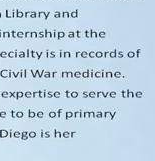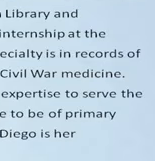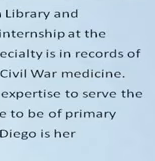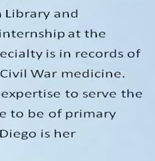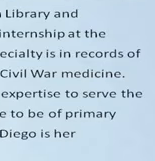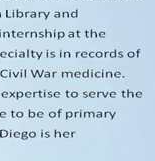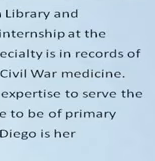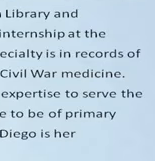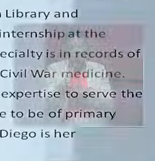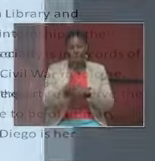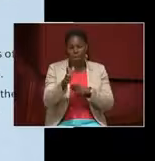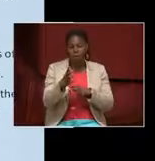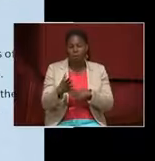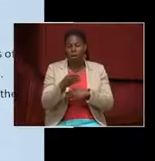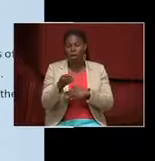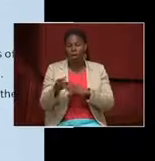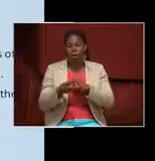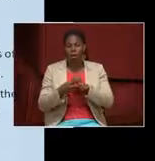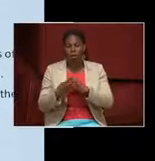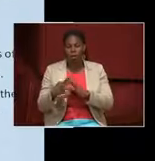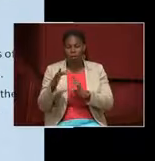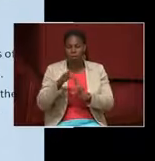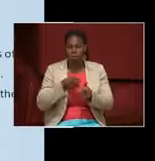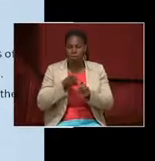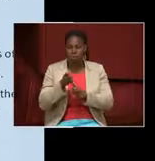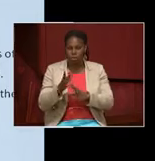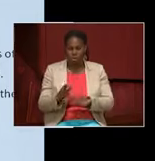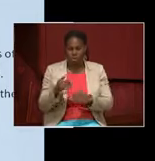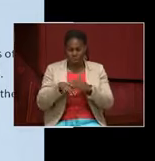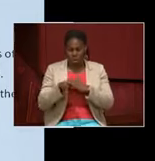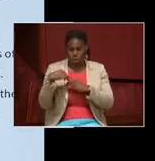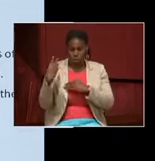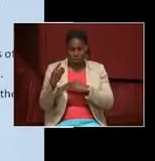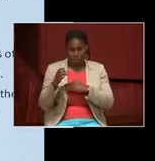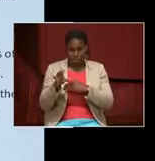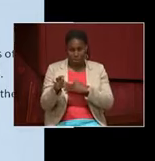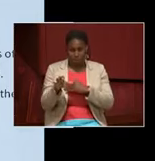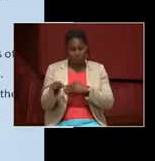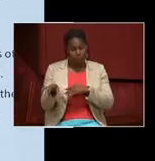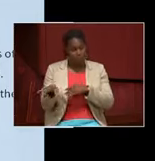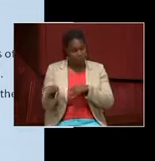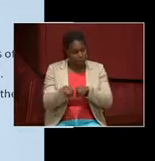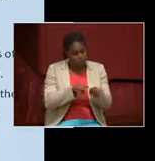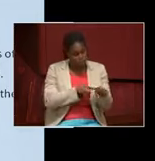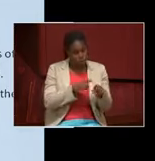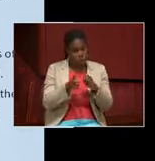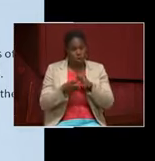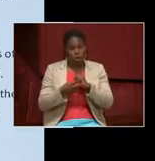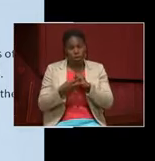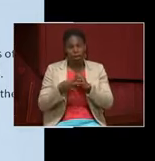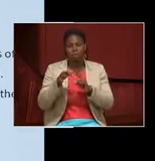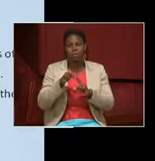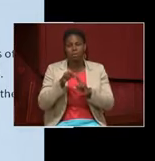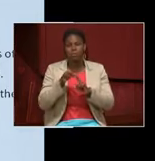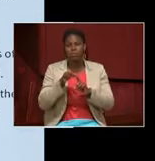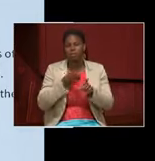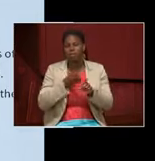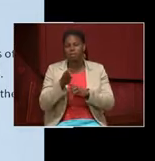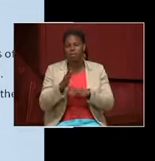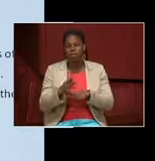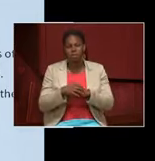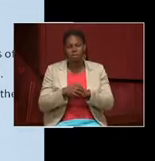an archive specialist in Washington, D.C., and she's also worked as an archive specialist at our regional